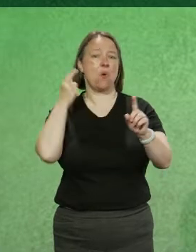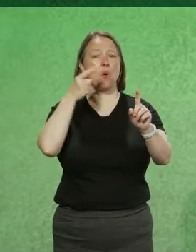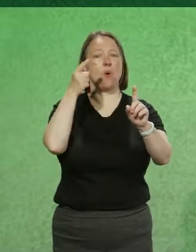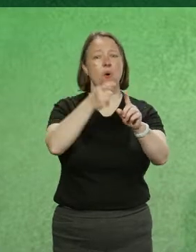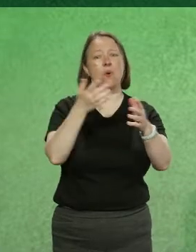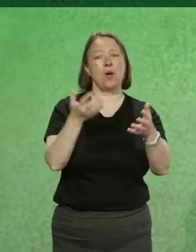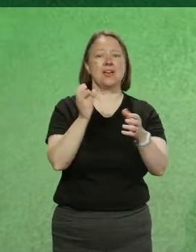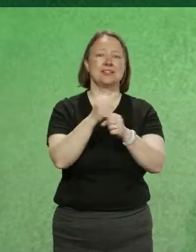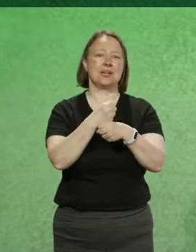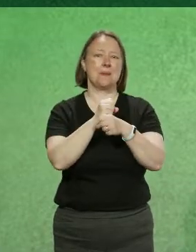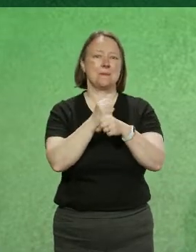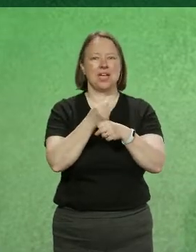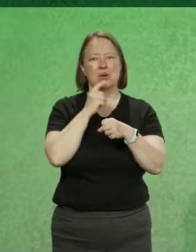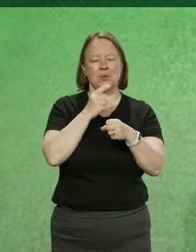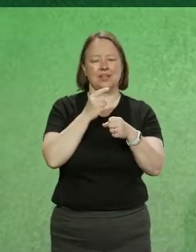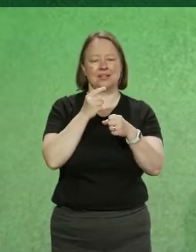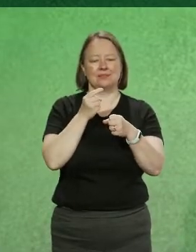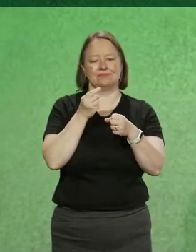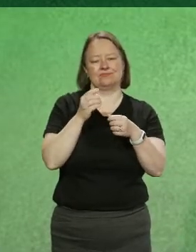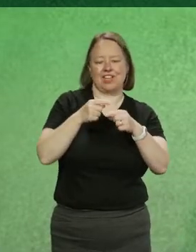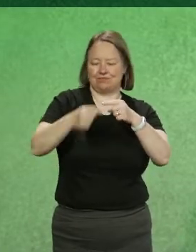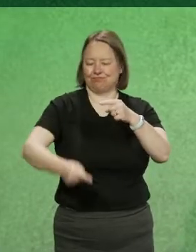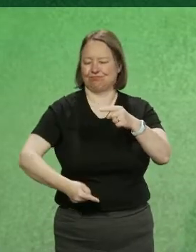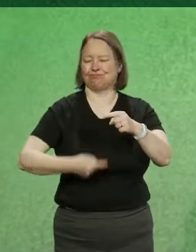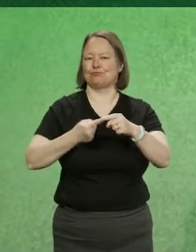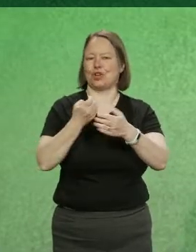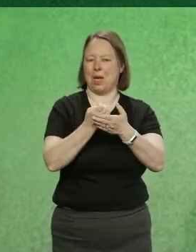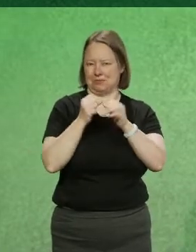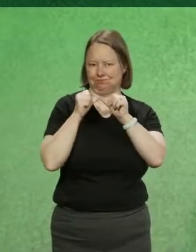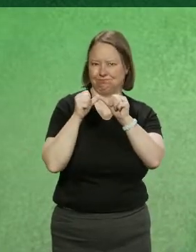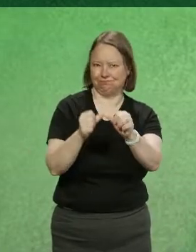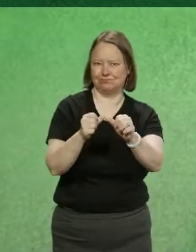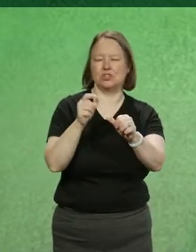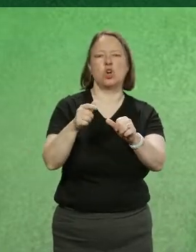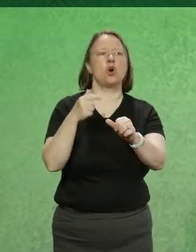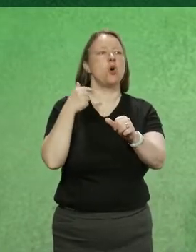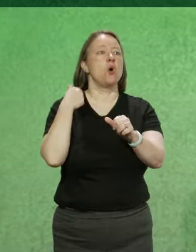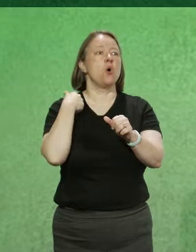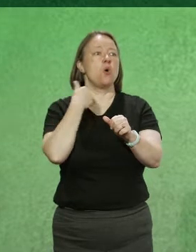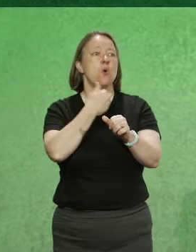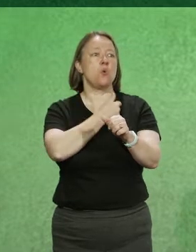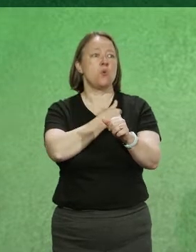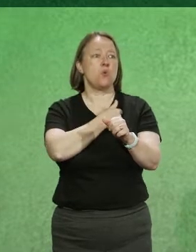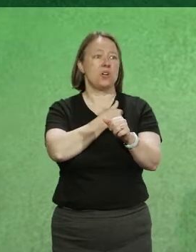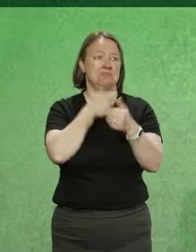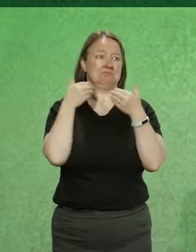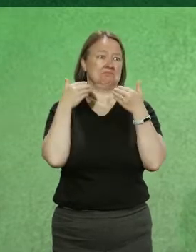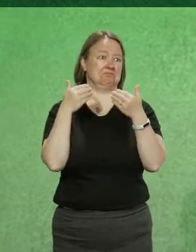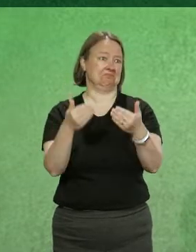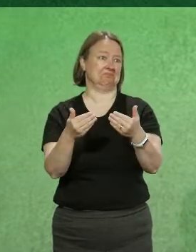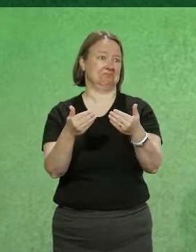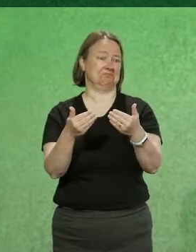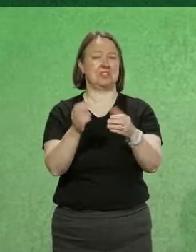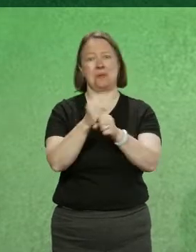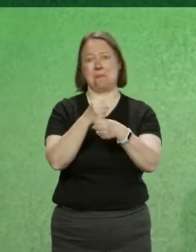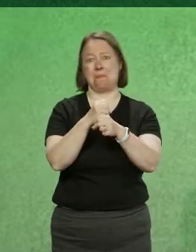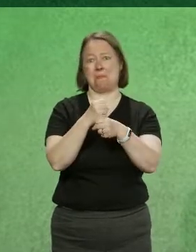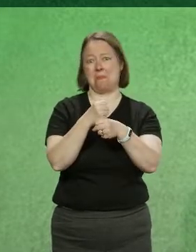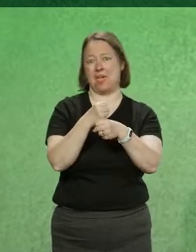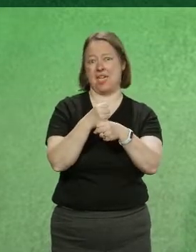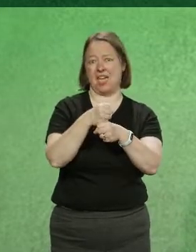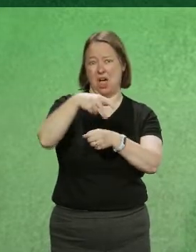create this closed loop of circular economy. So we went ahead to create,